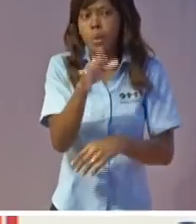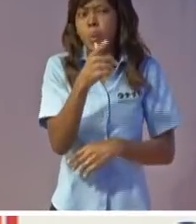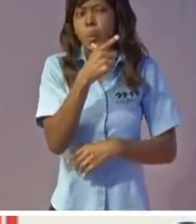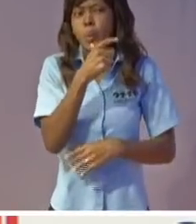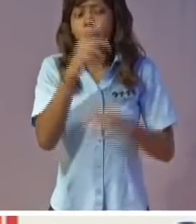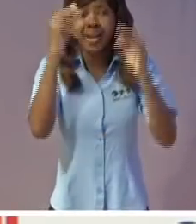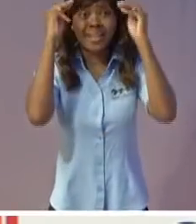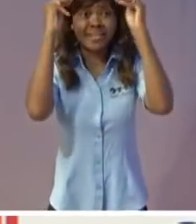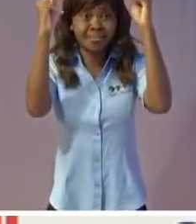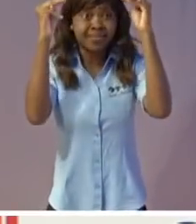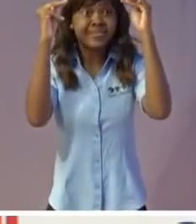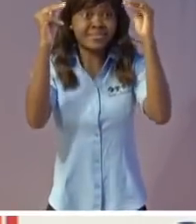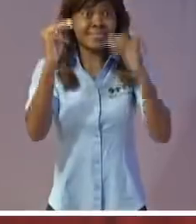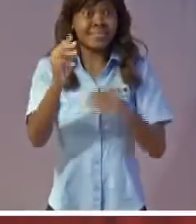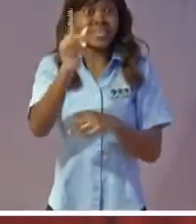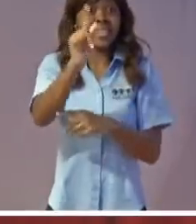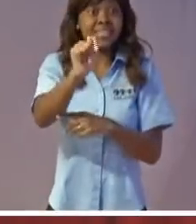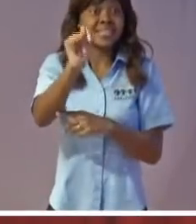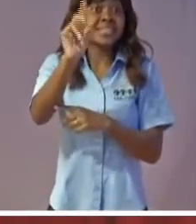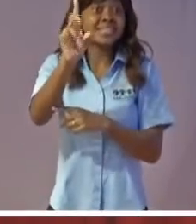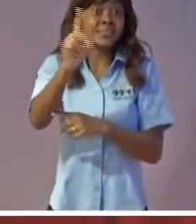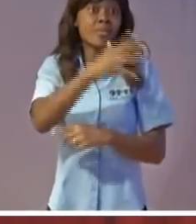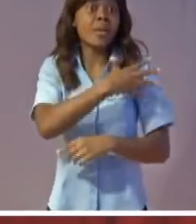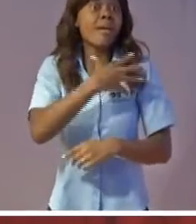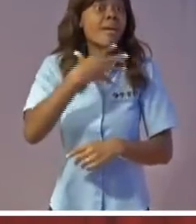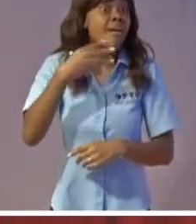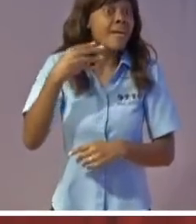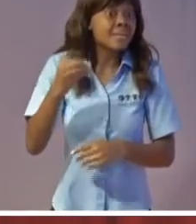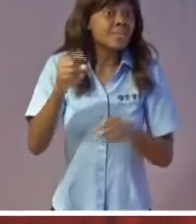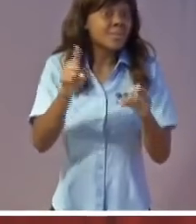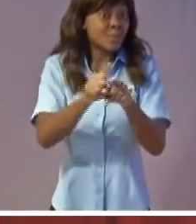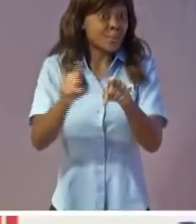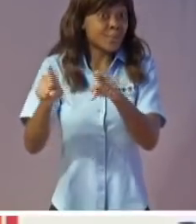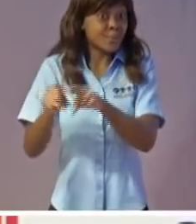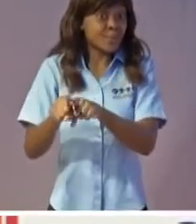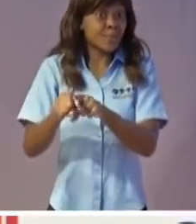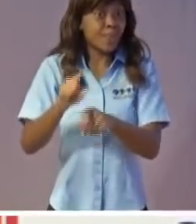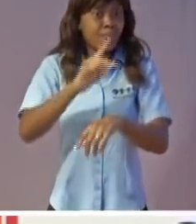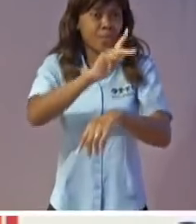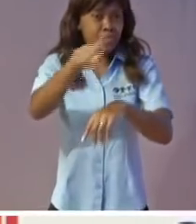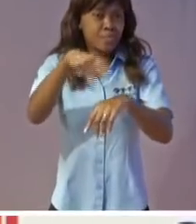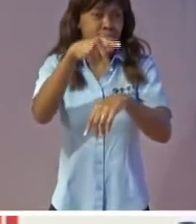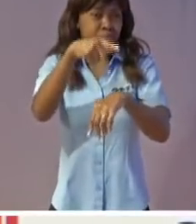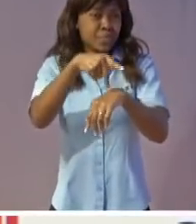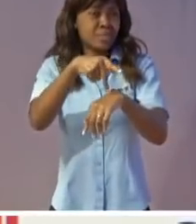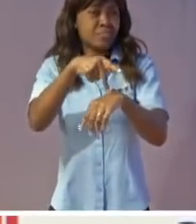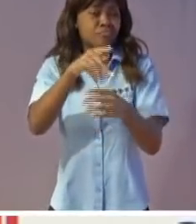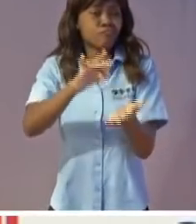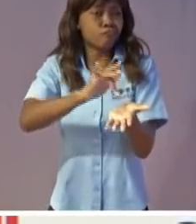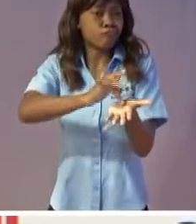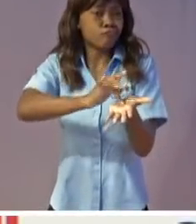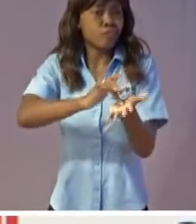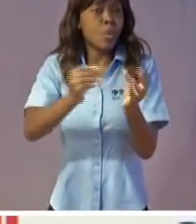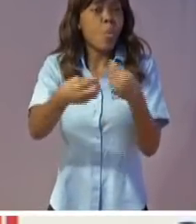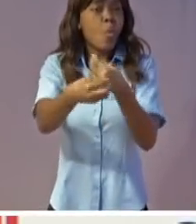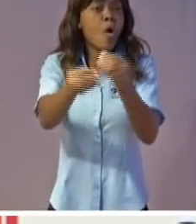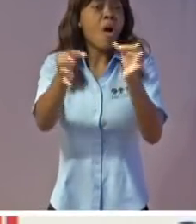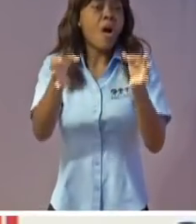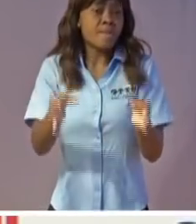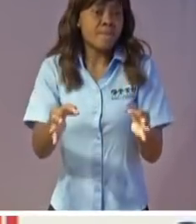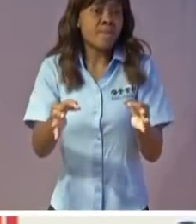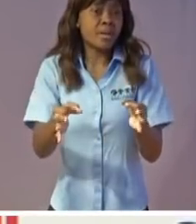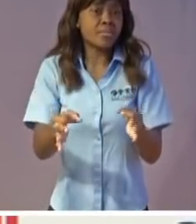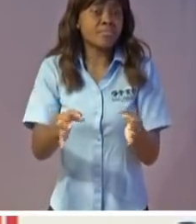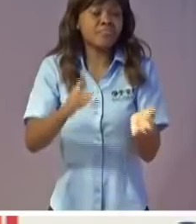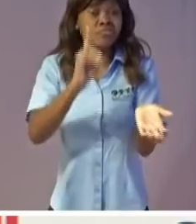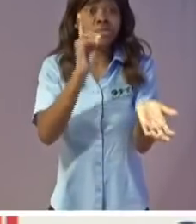Dr. Miriam Abdul-Richards, Principal Medical Officer, Institutions. I am Al Alexander, Senior Corporate Communications Officer